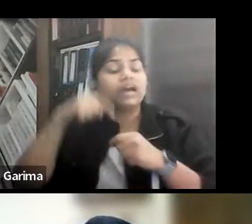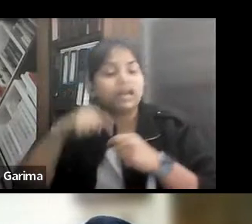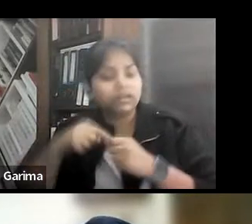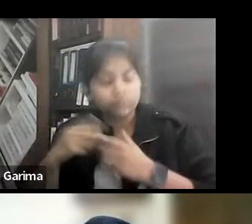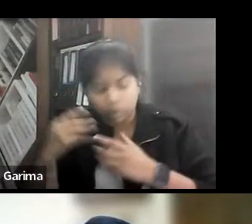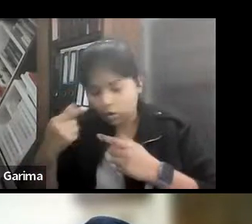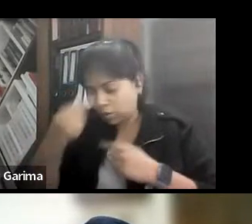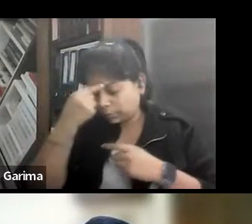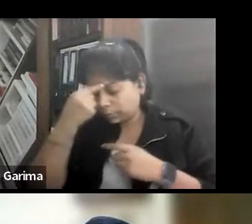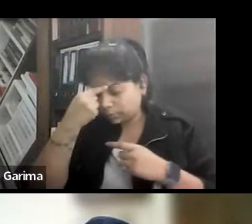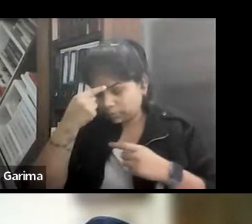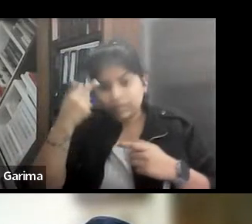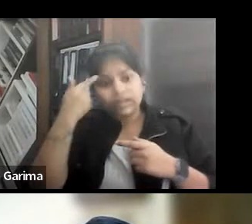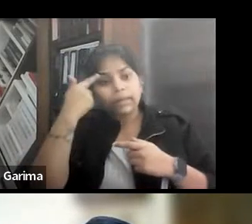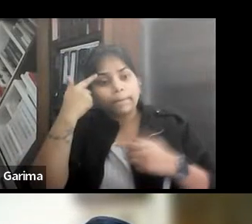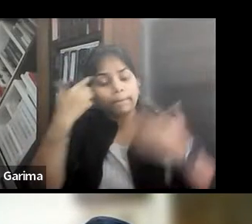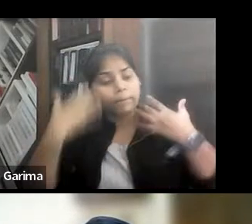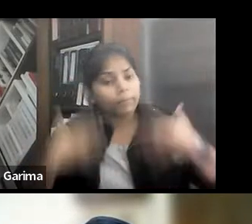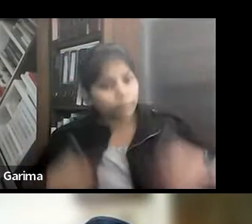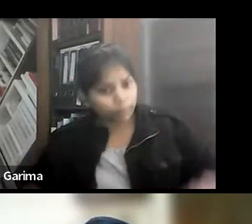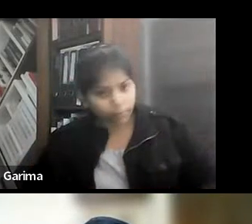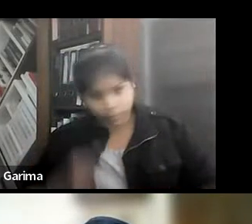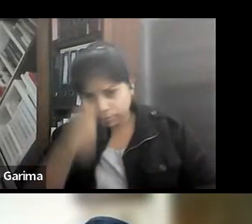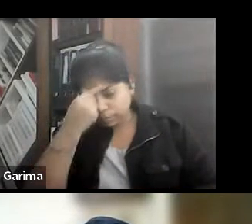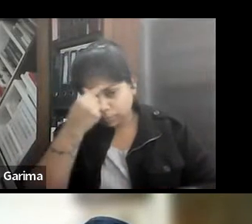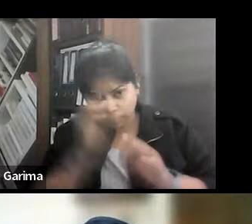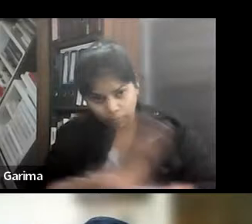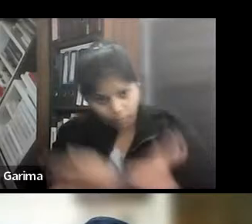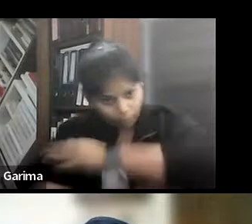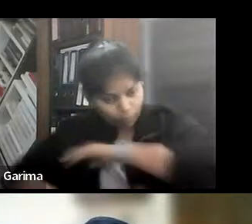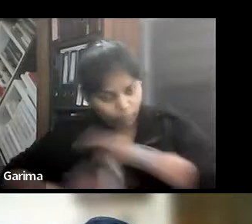disabilities. So there's a big